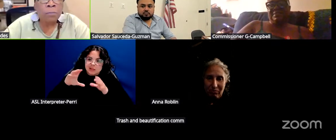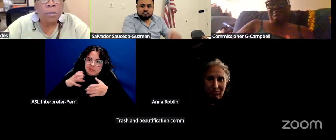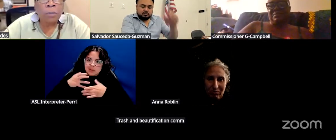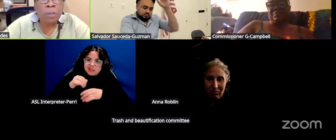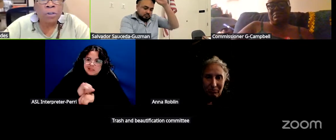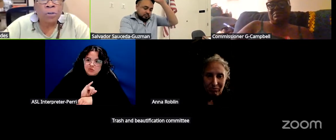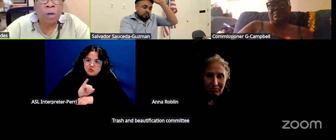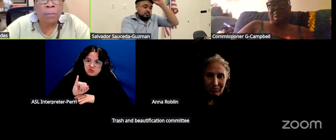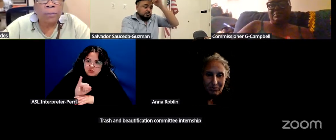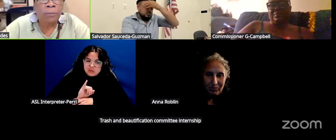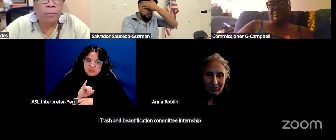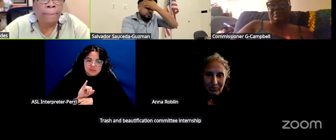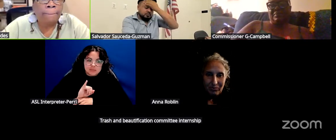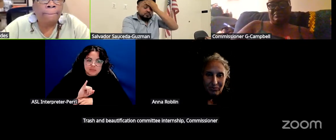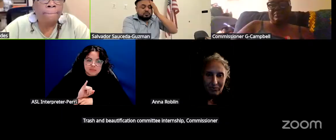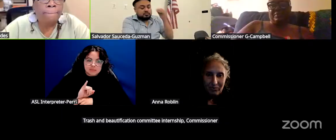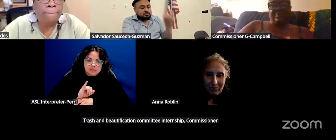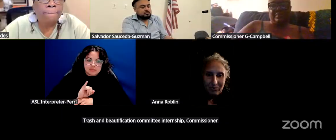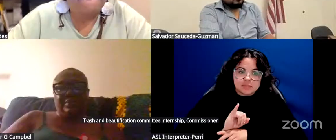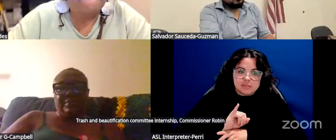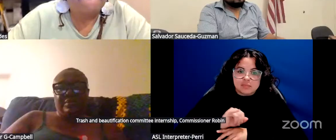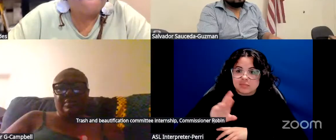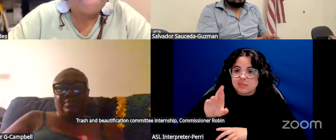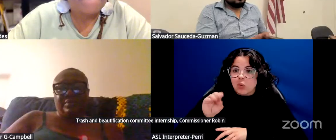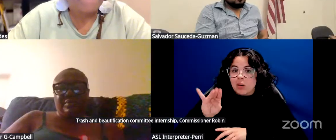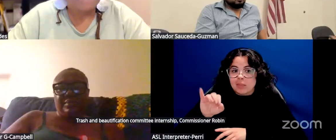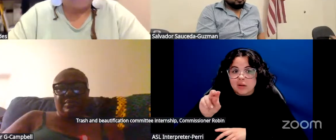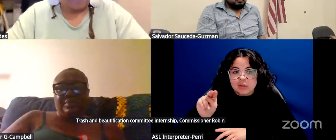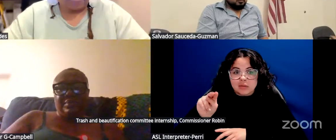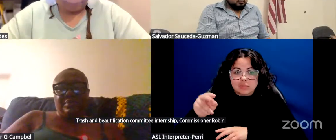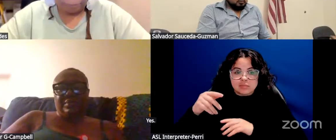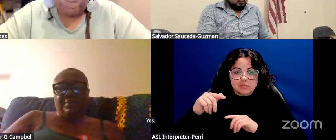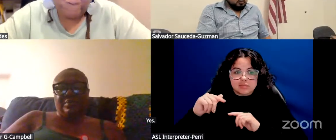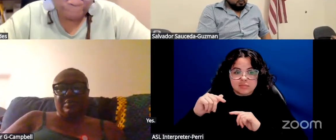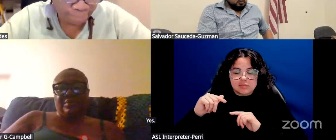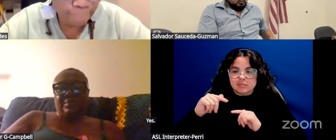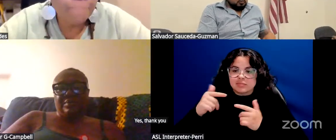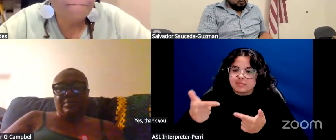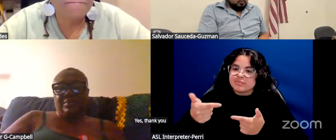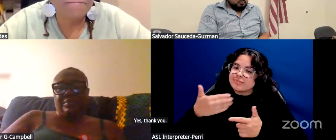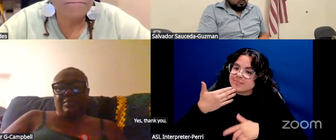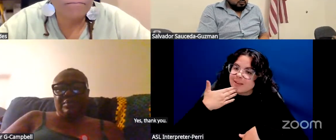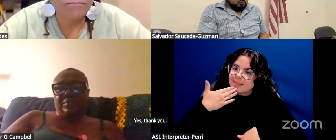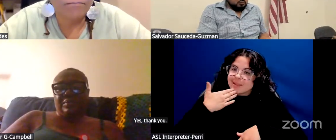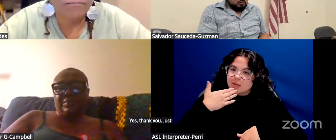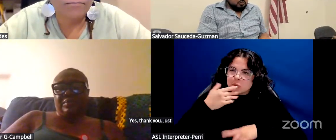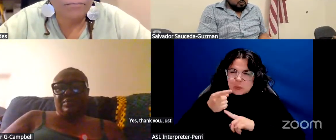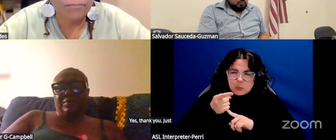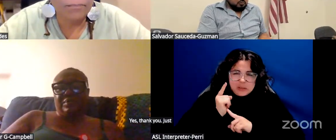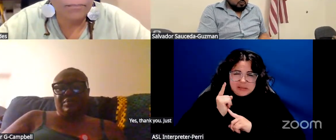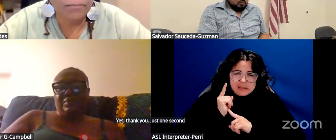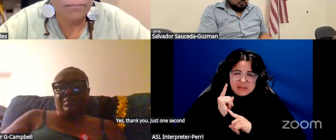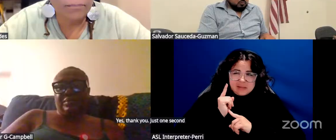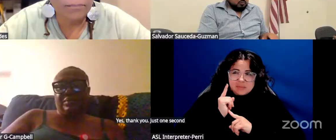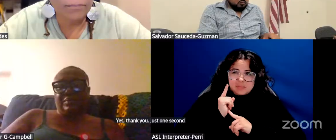Internship, Commissioner Robin. Yes, thank you. Just 1 second.